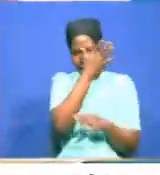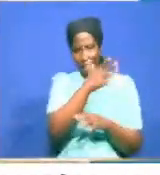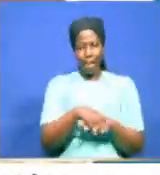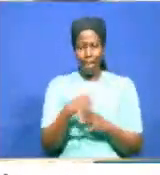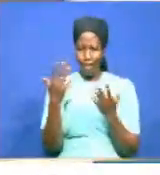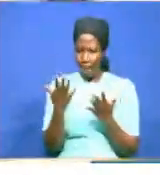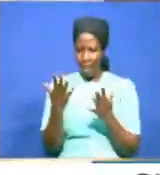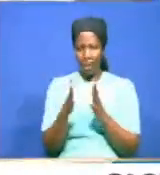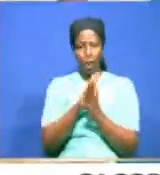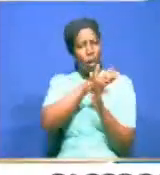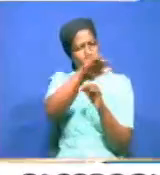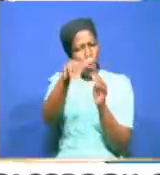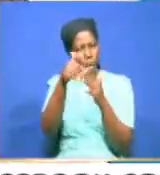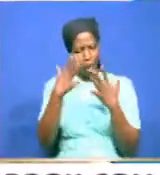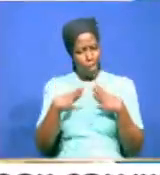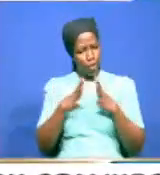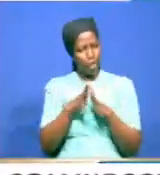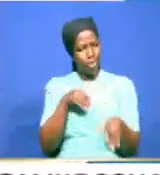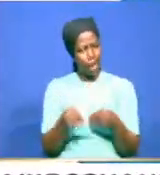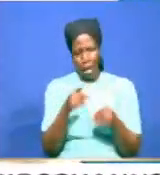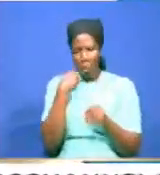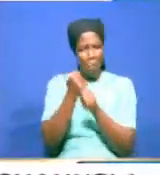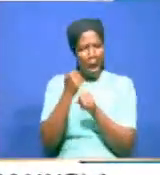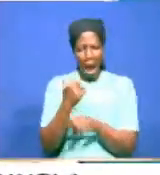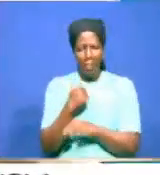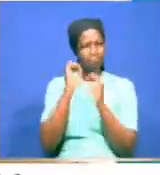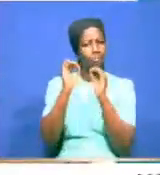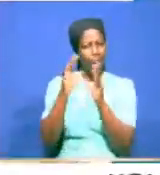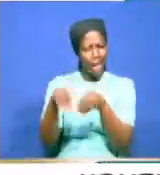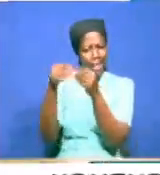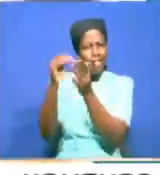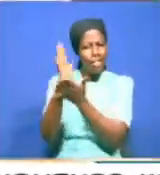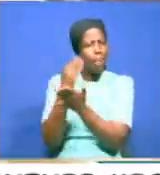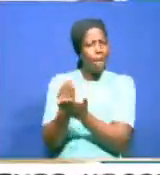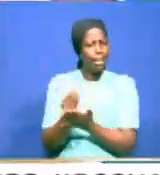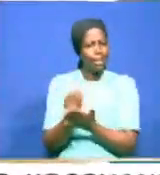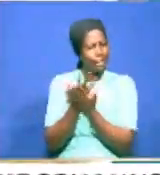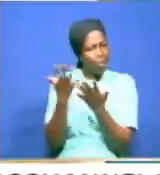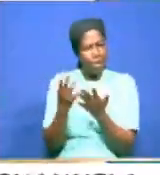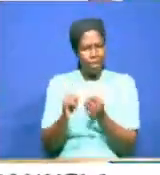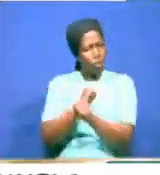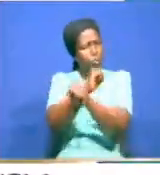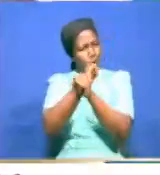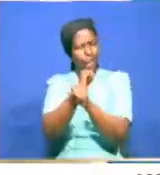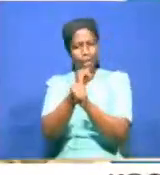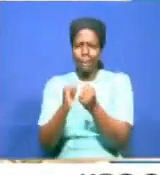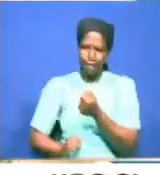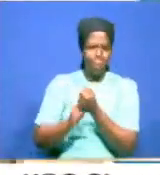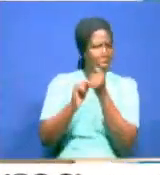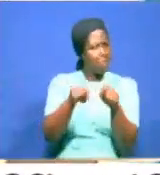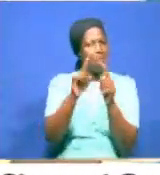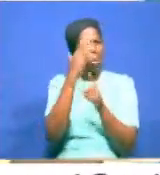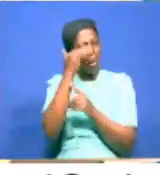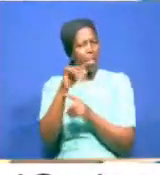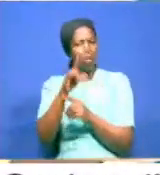Where all persons with disabilities who are not working are actually given some stipend, something just to cushion them, yes, because they're not working. And